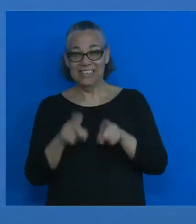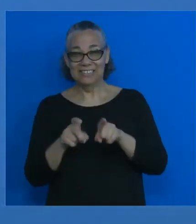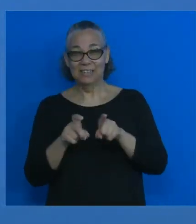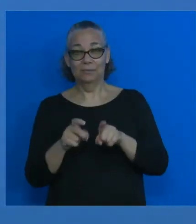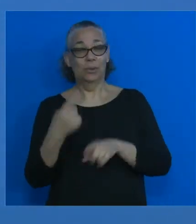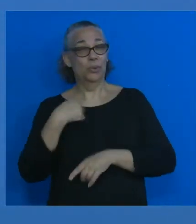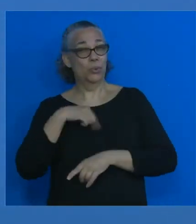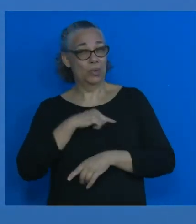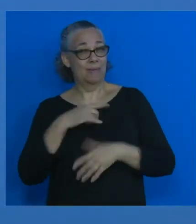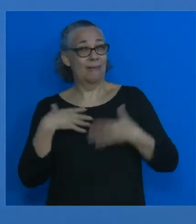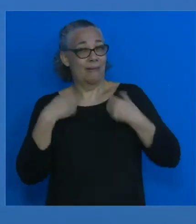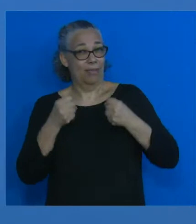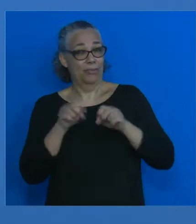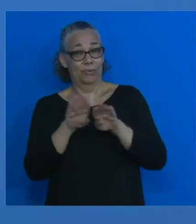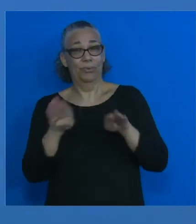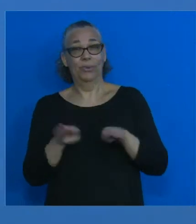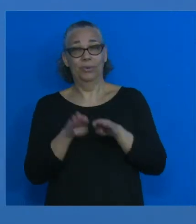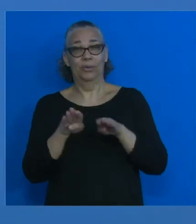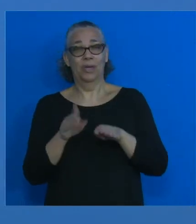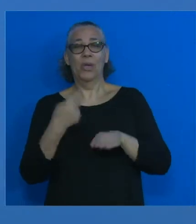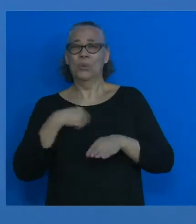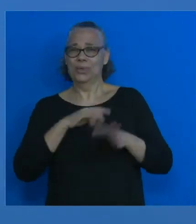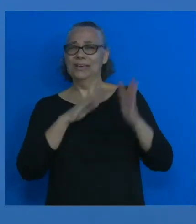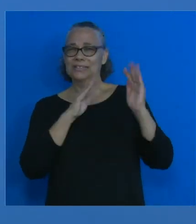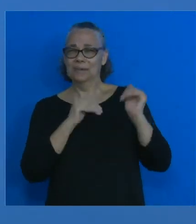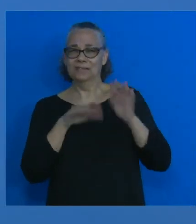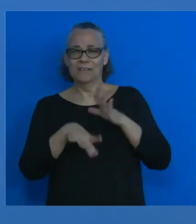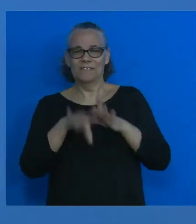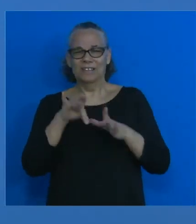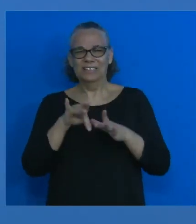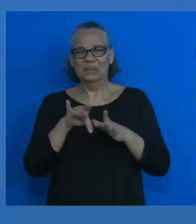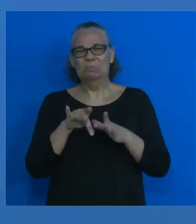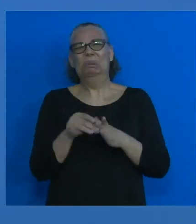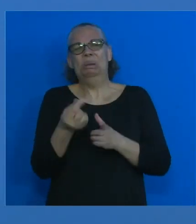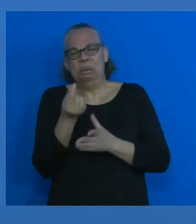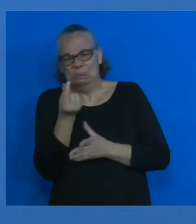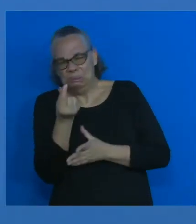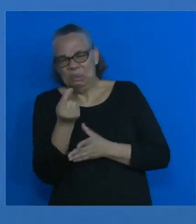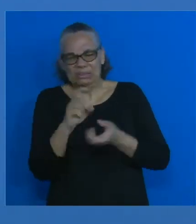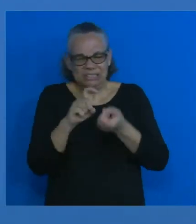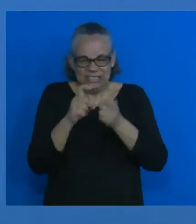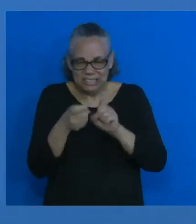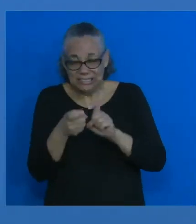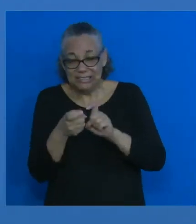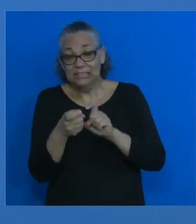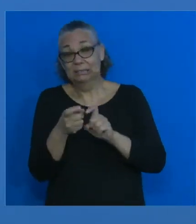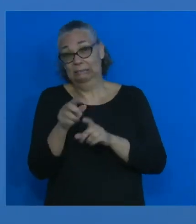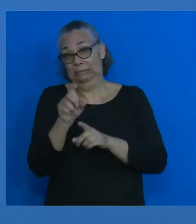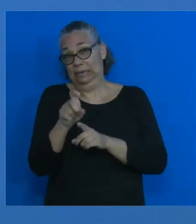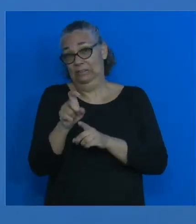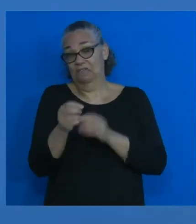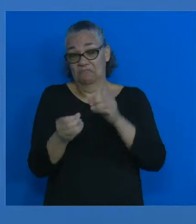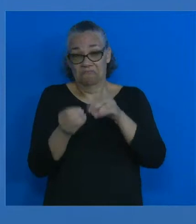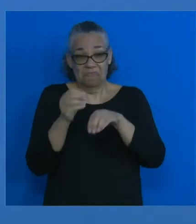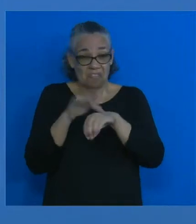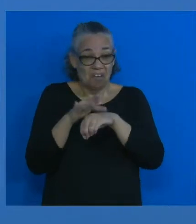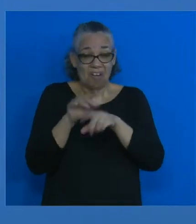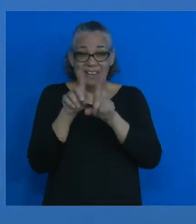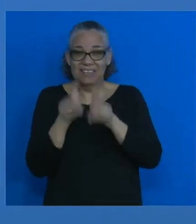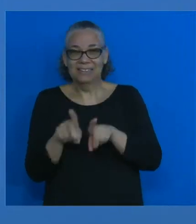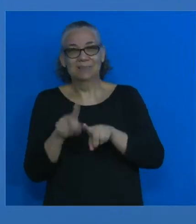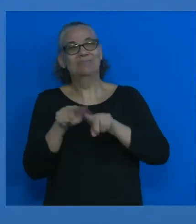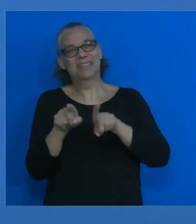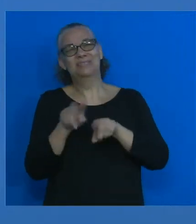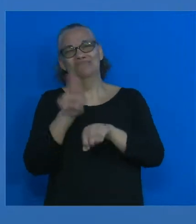Bermuda. We do expect to find some minor fixes and improvements that may need to be made through early testing, but that is a